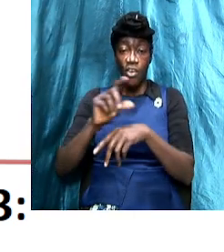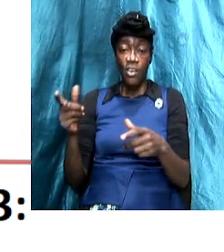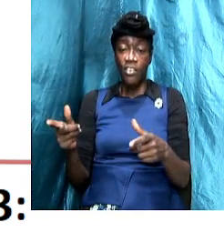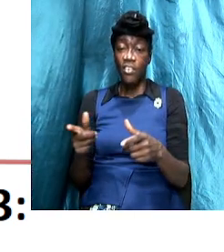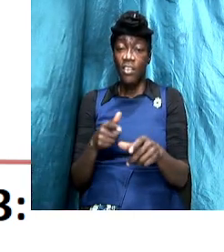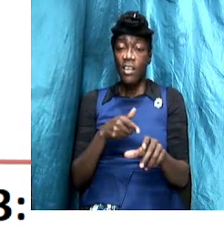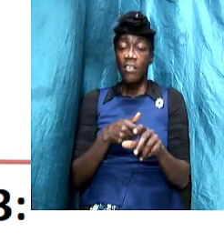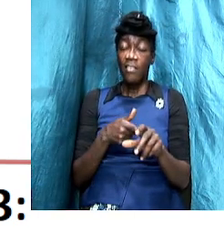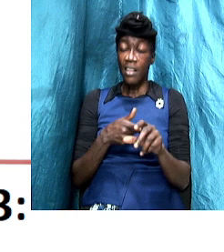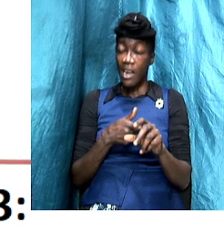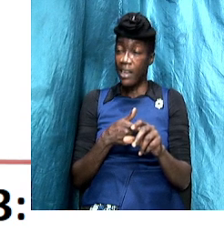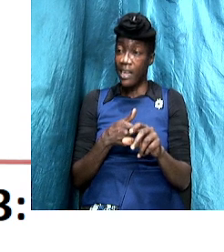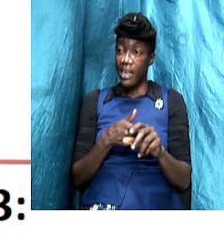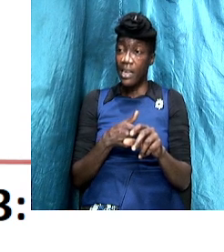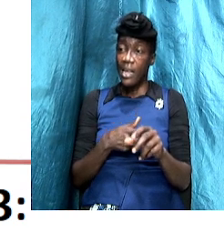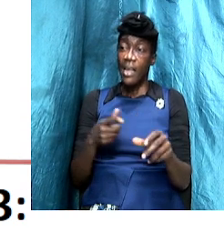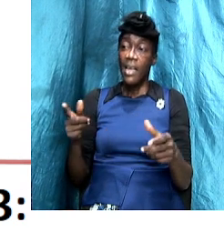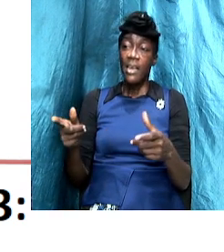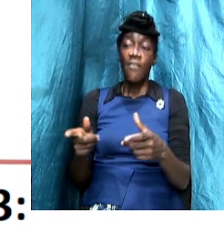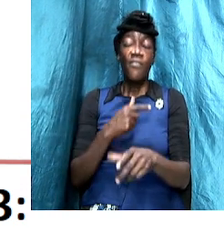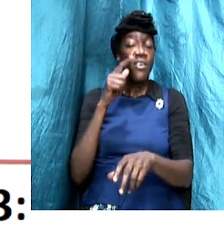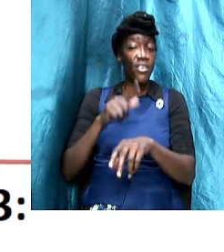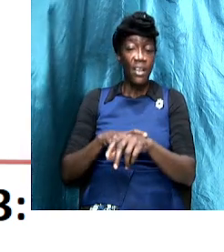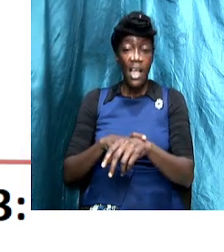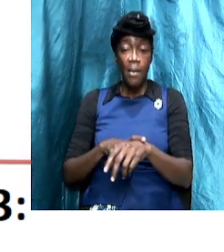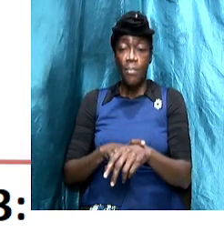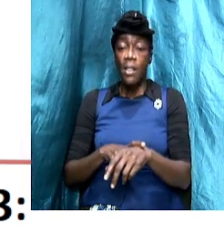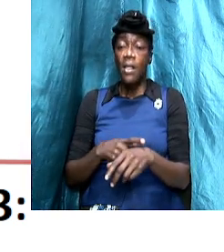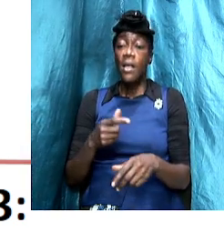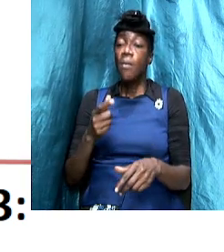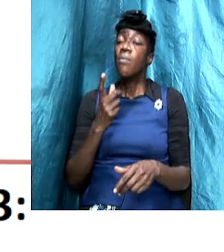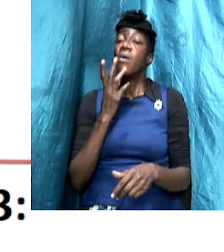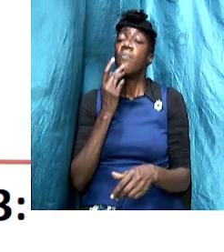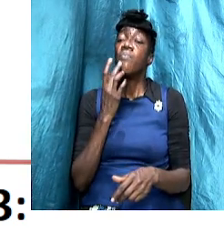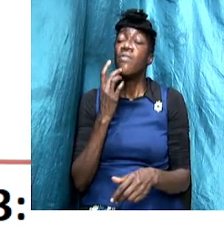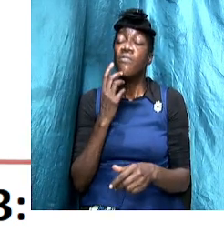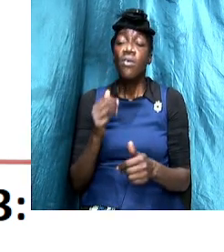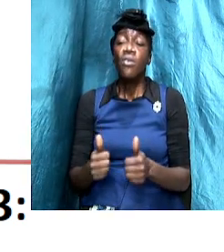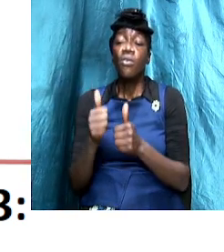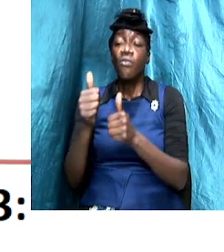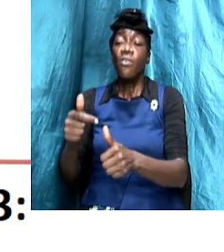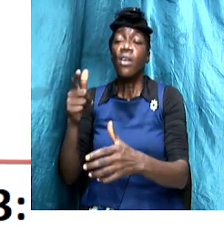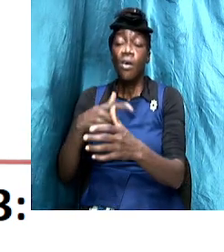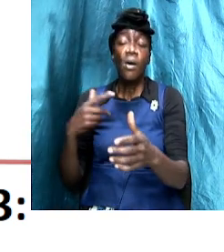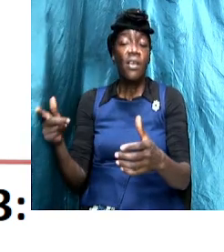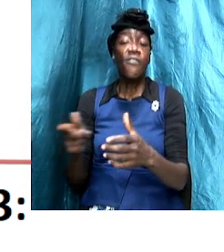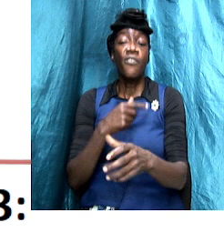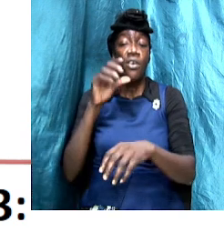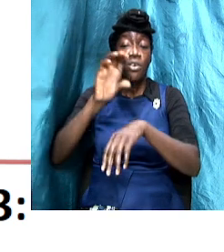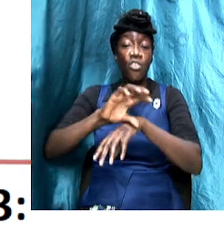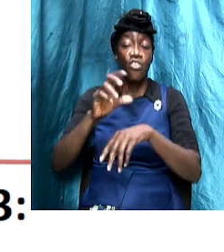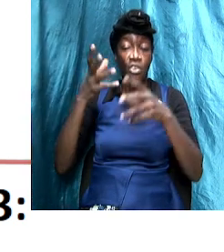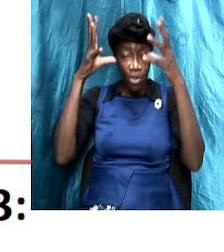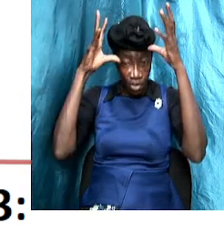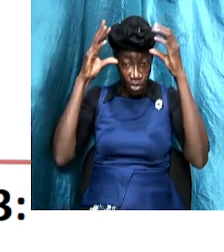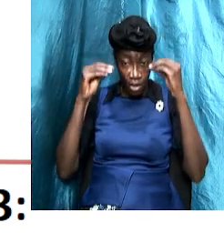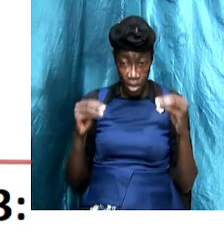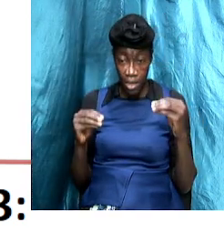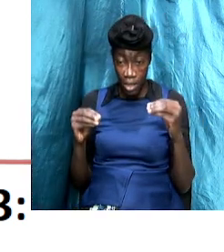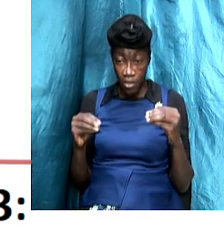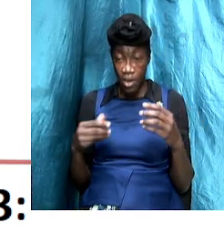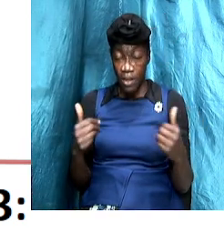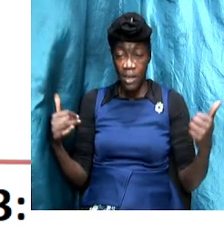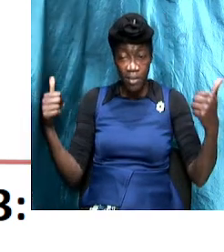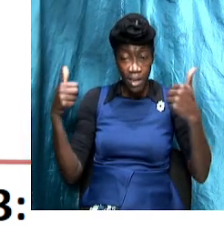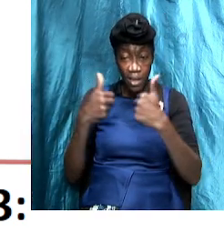century, I prefer to follow what the first century church teach. Huh? But there's an attack,